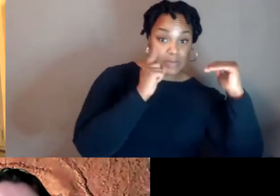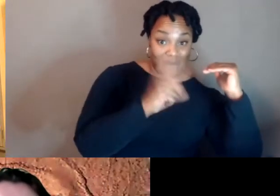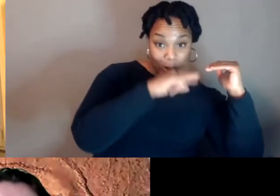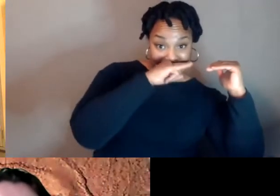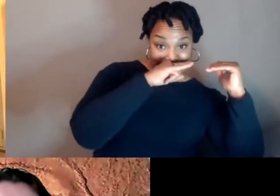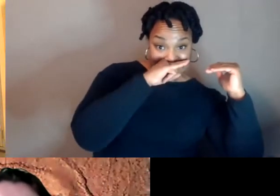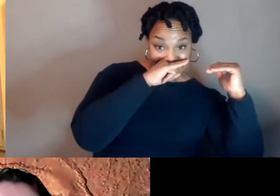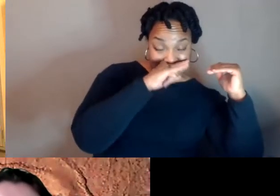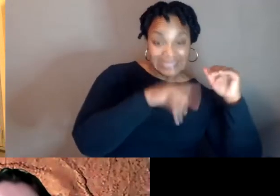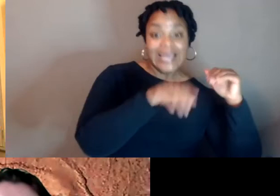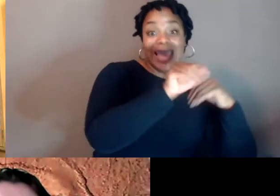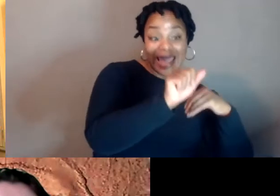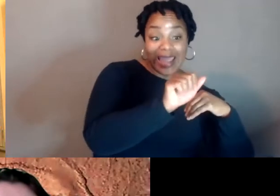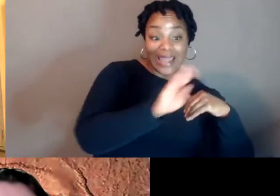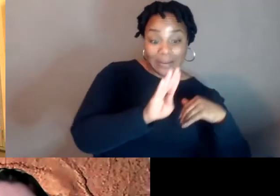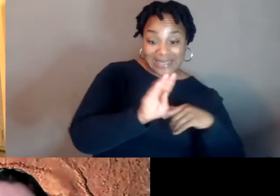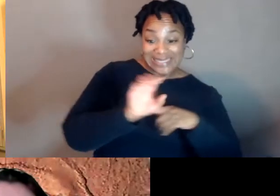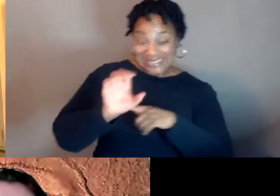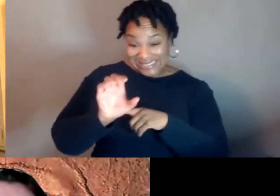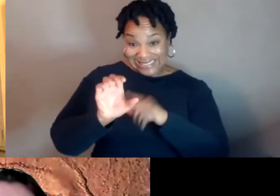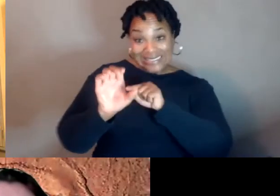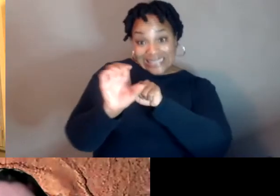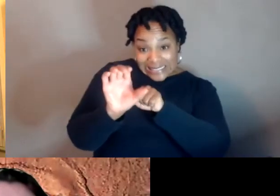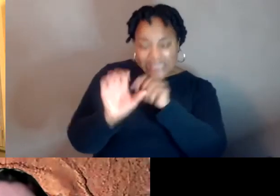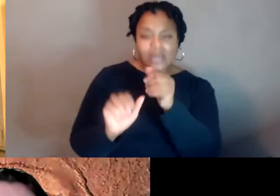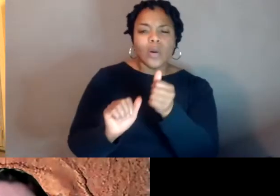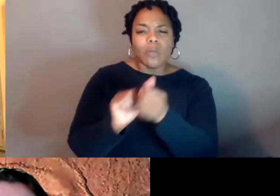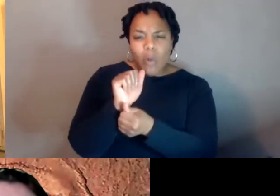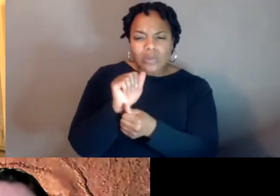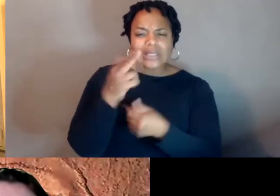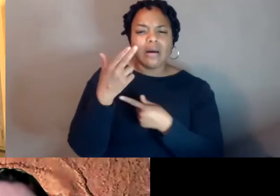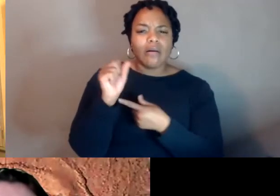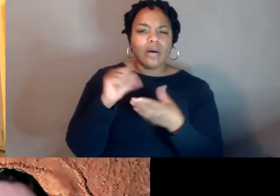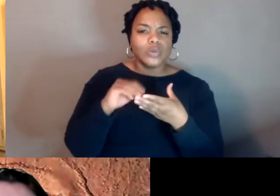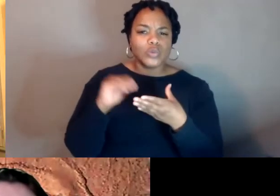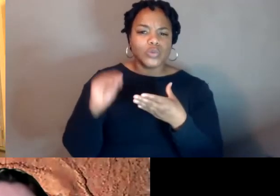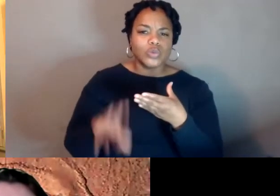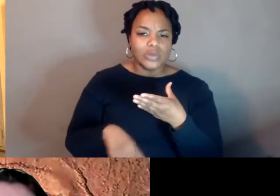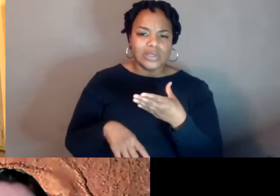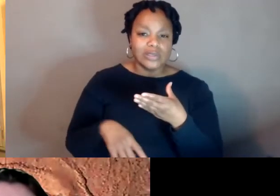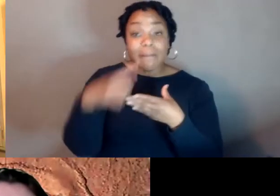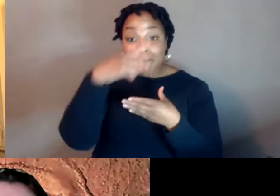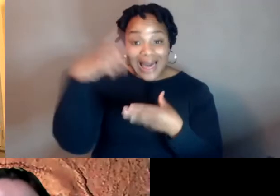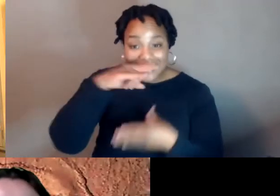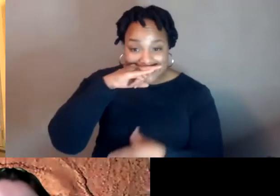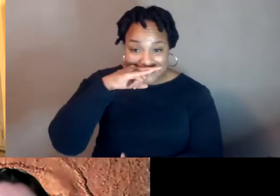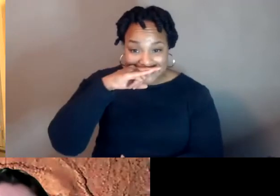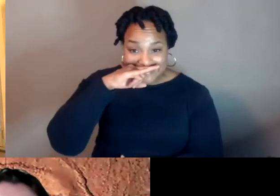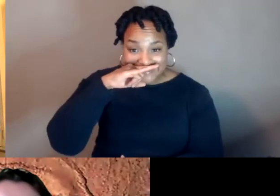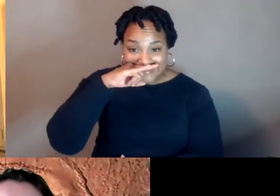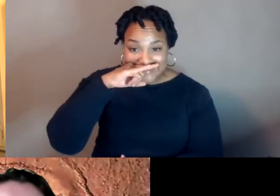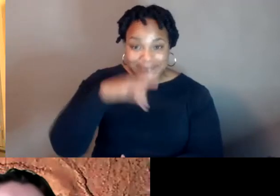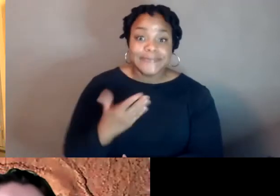group of students in the high school were those, well, they were Black kids.